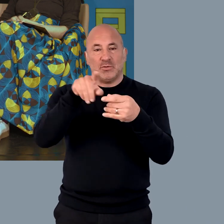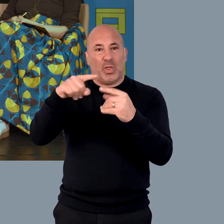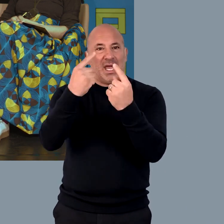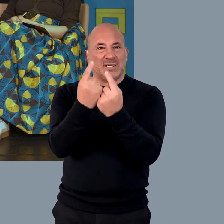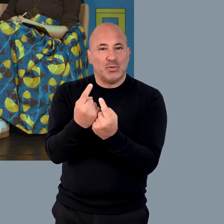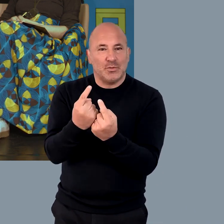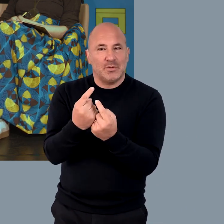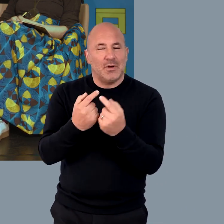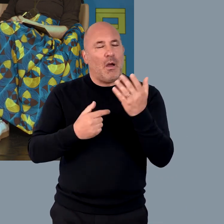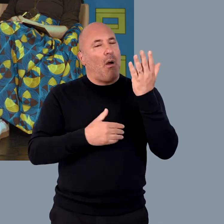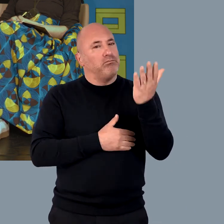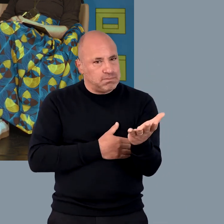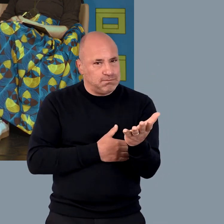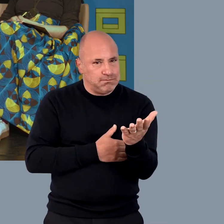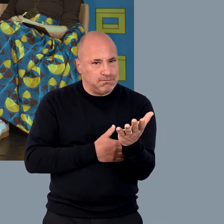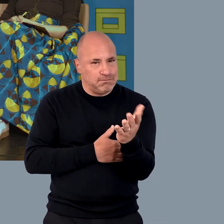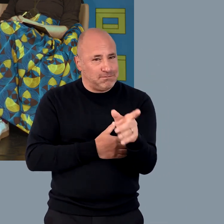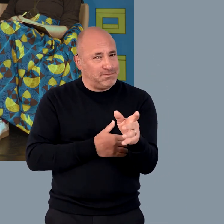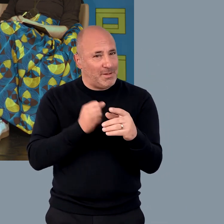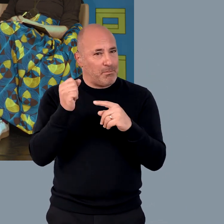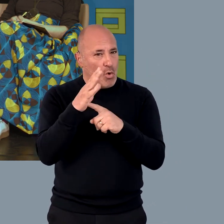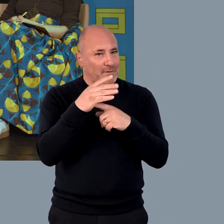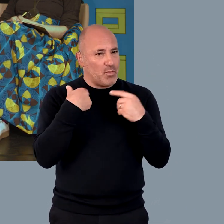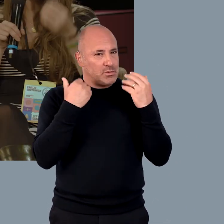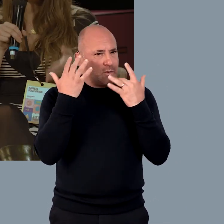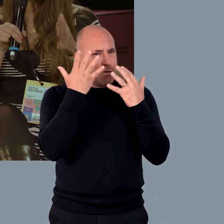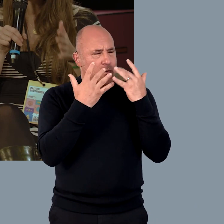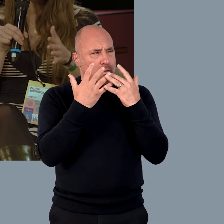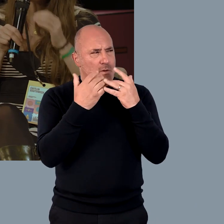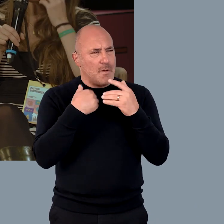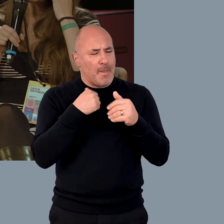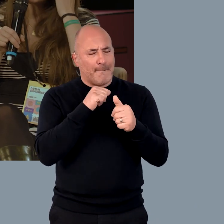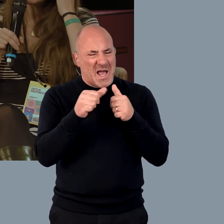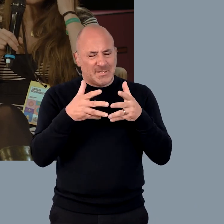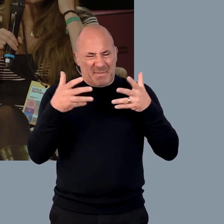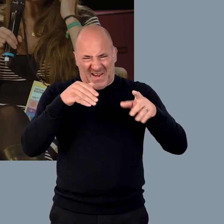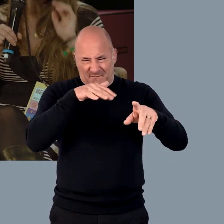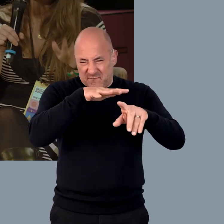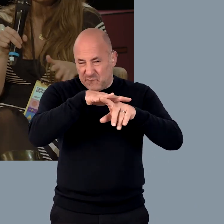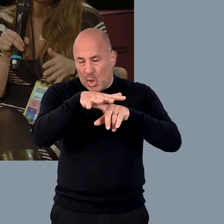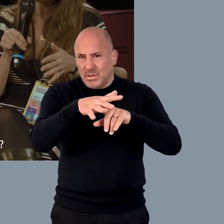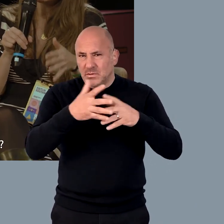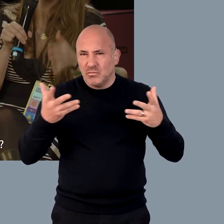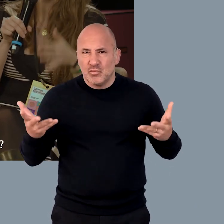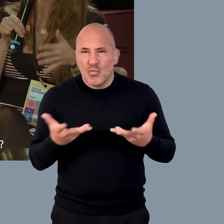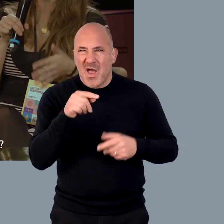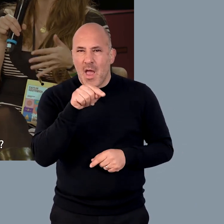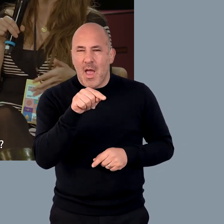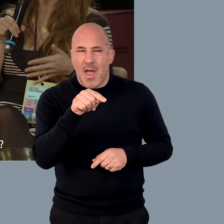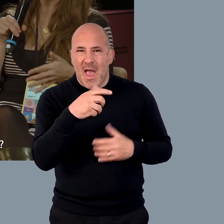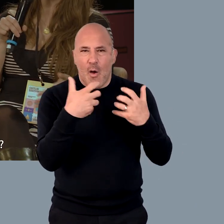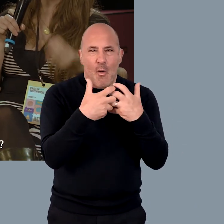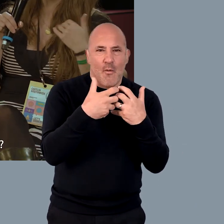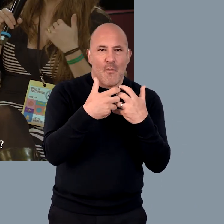to be educating and connecting people with the issues. So I really think, and I think that this is something really important for us all to